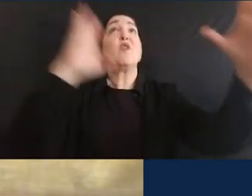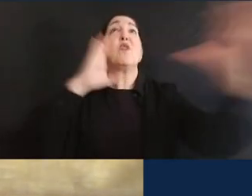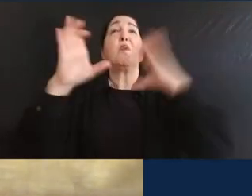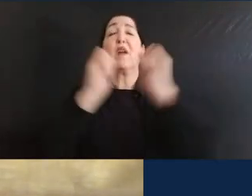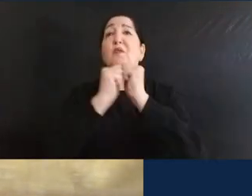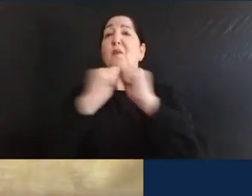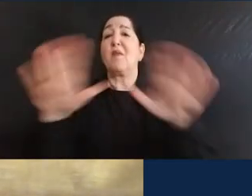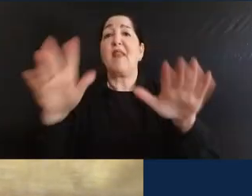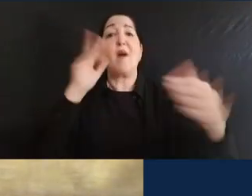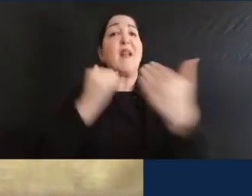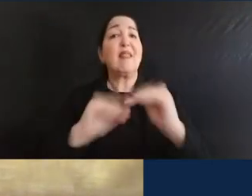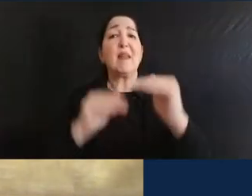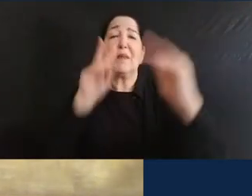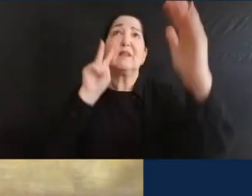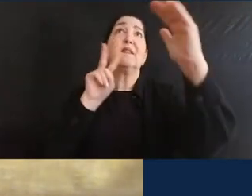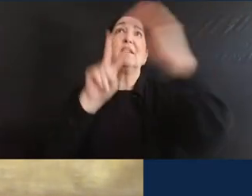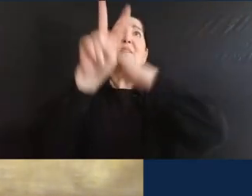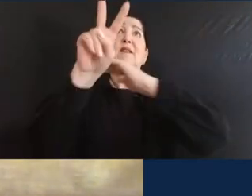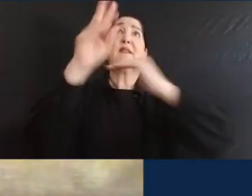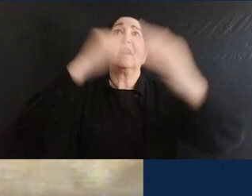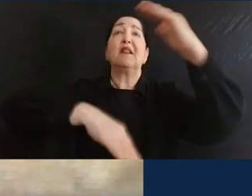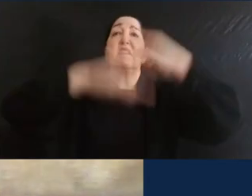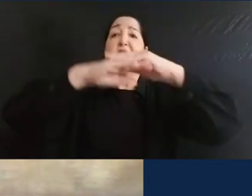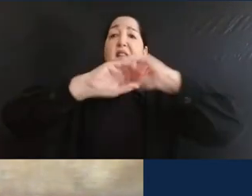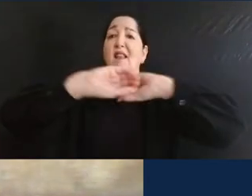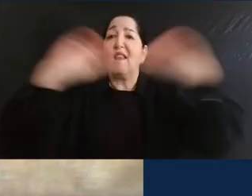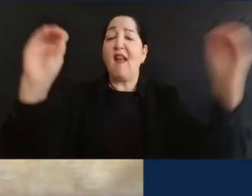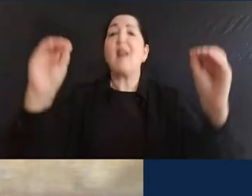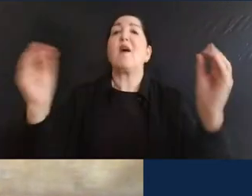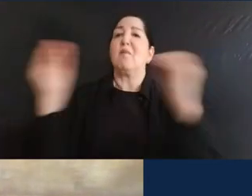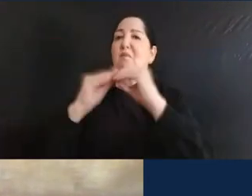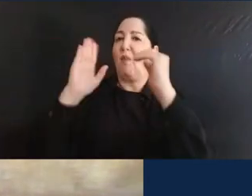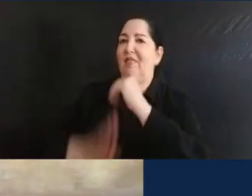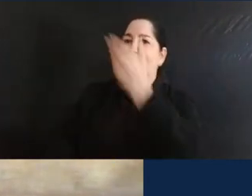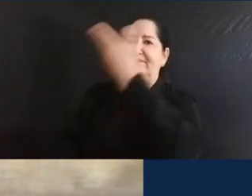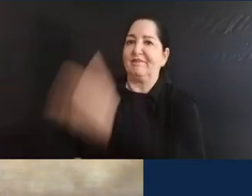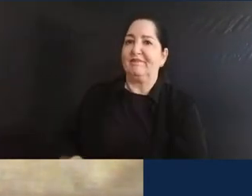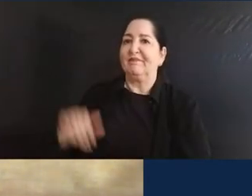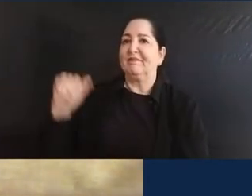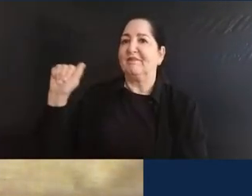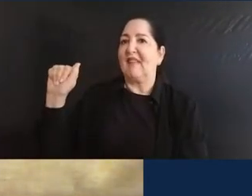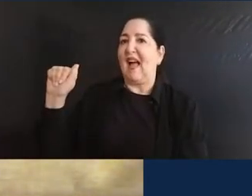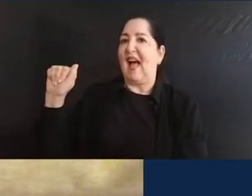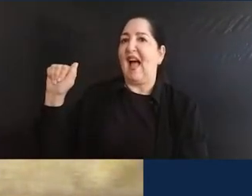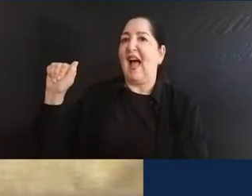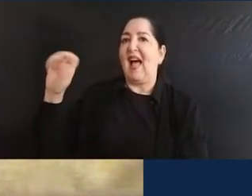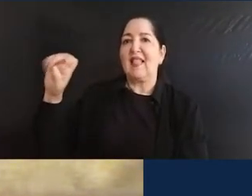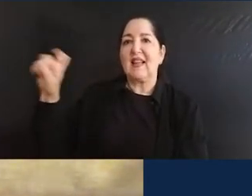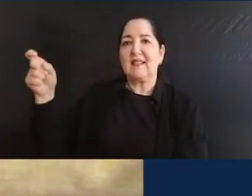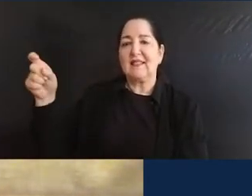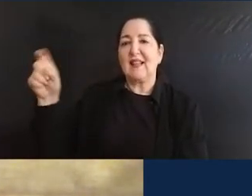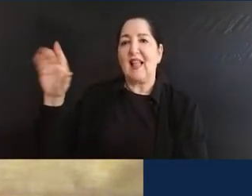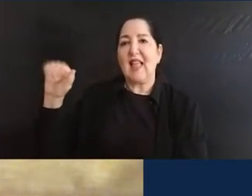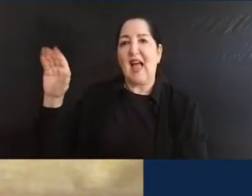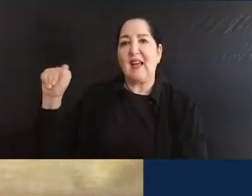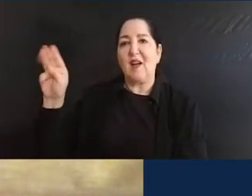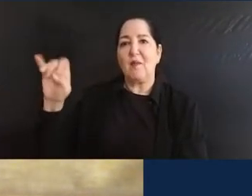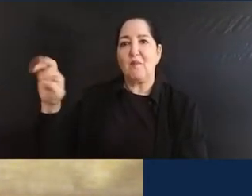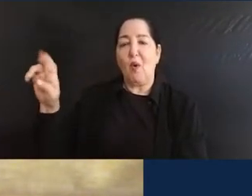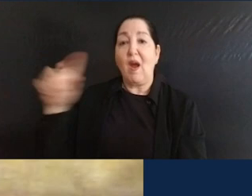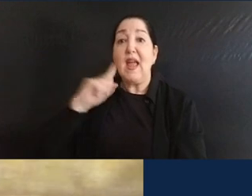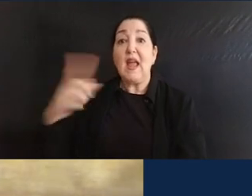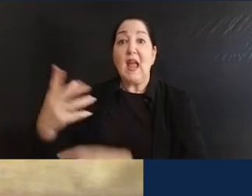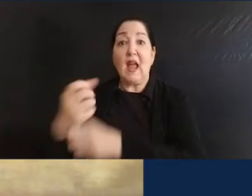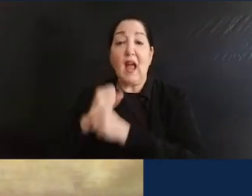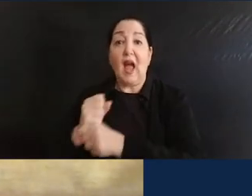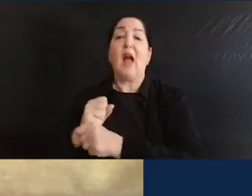without limits more than tonight's honoree, Alex Lacamoire. Alex, of course, is best known for his work on the hit